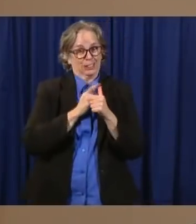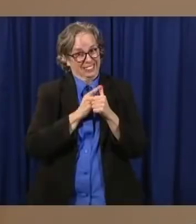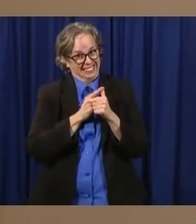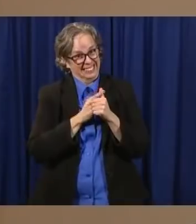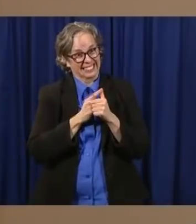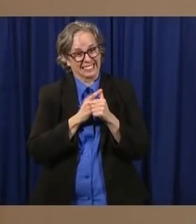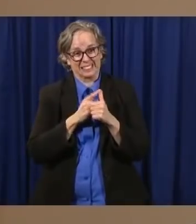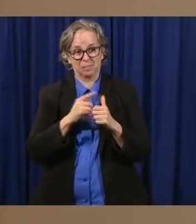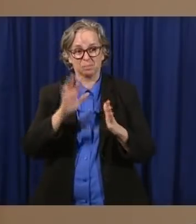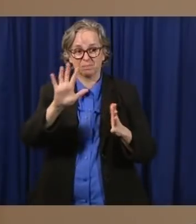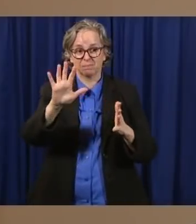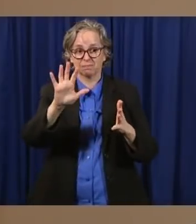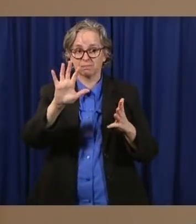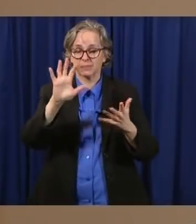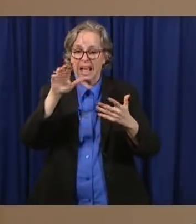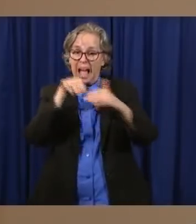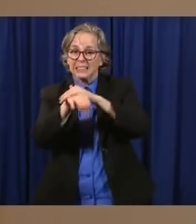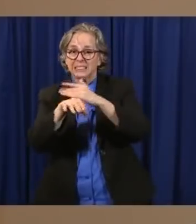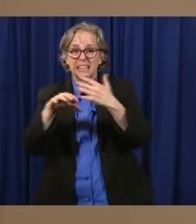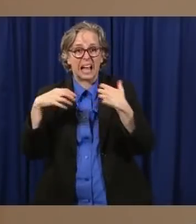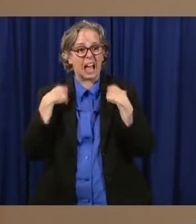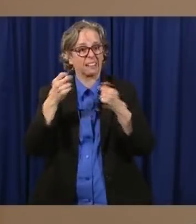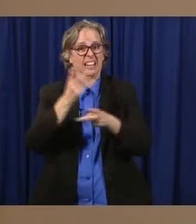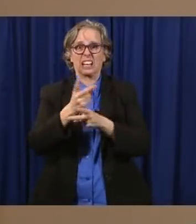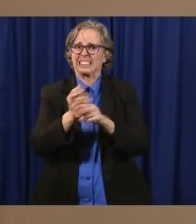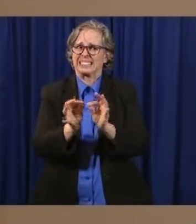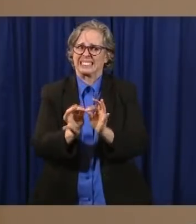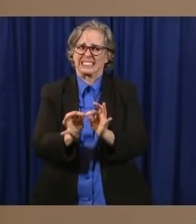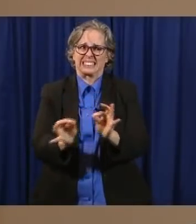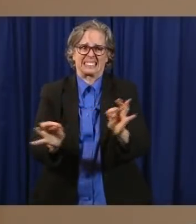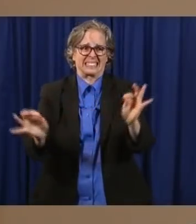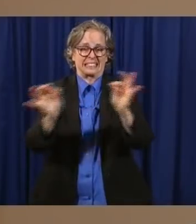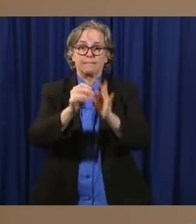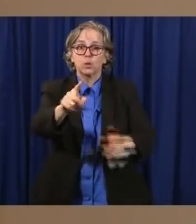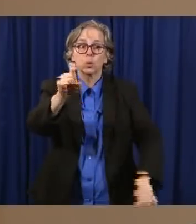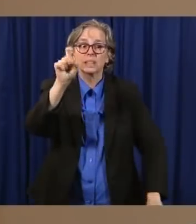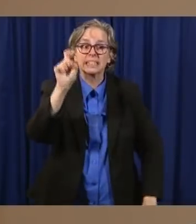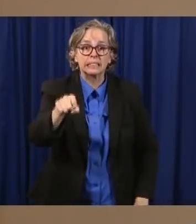health care, particularly when you need it. And then